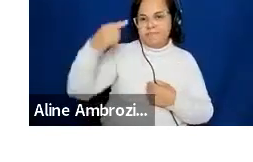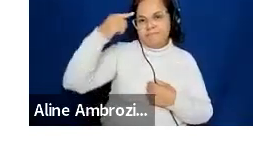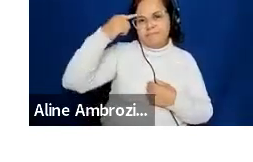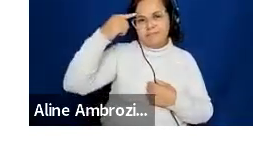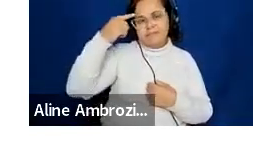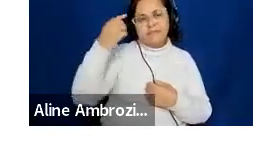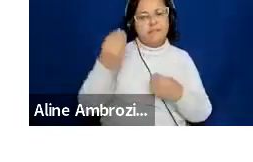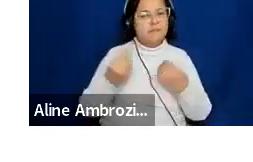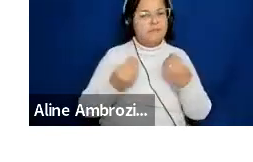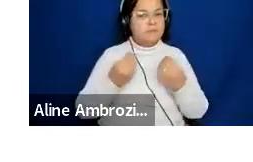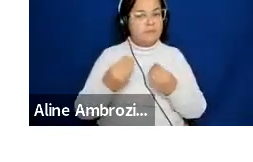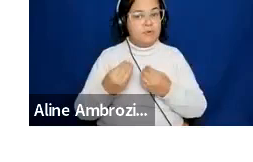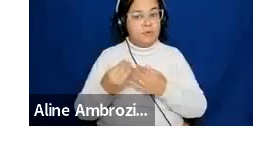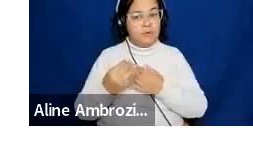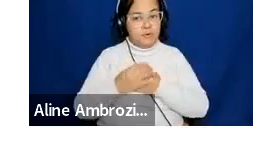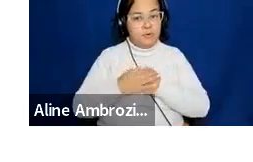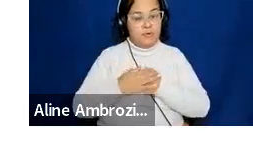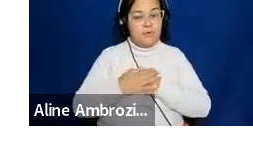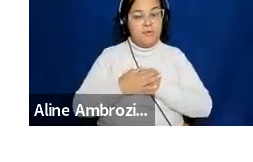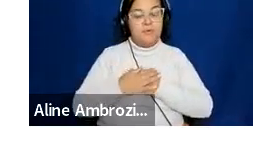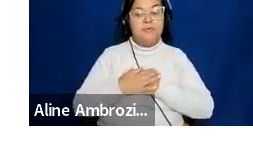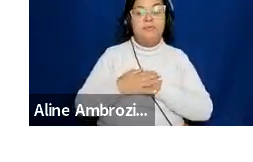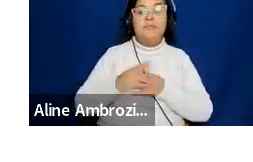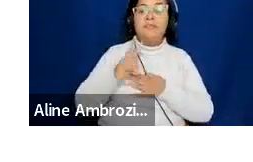where Vygotsky started and have a look at